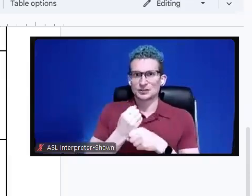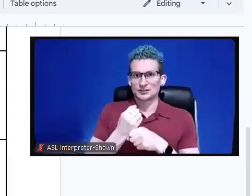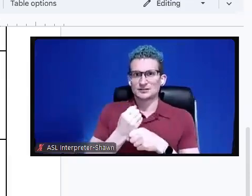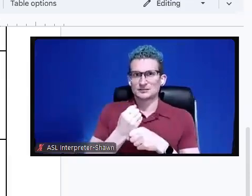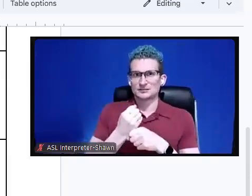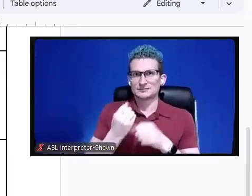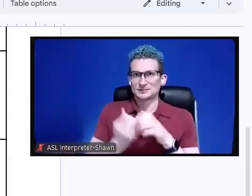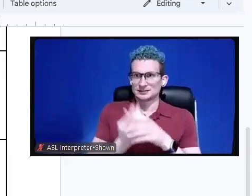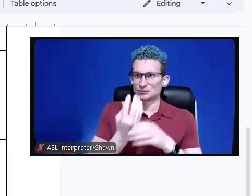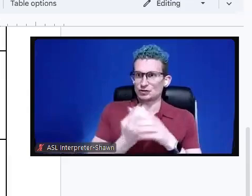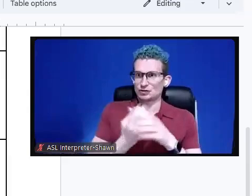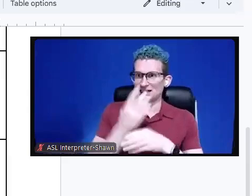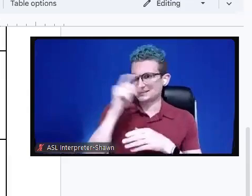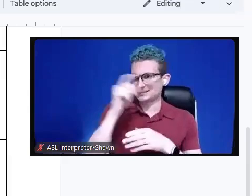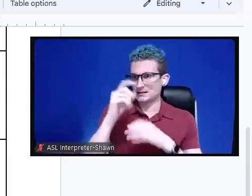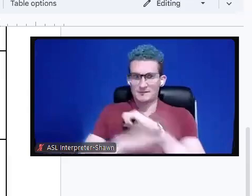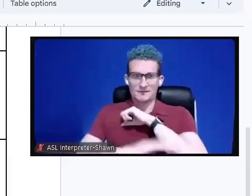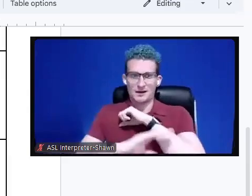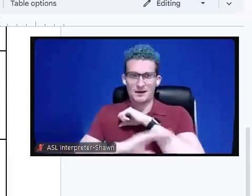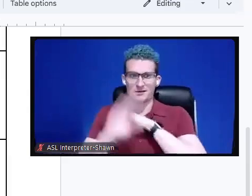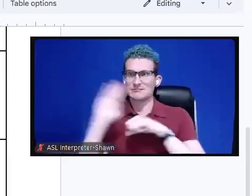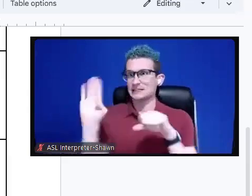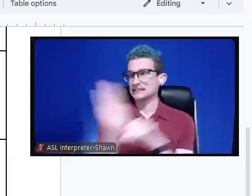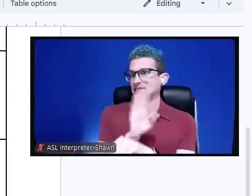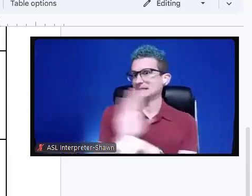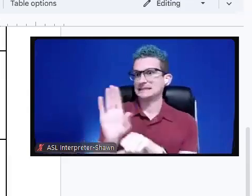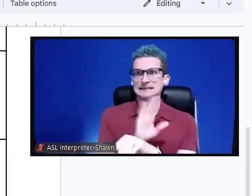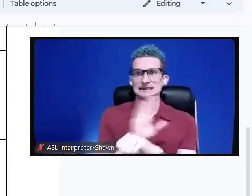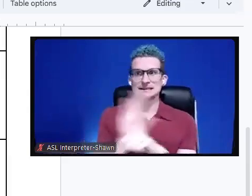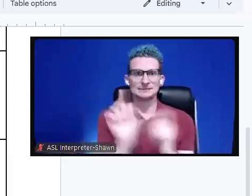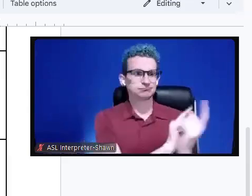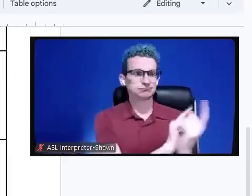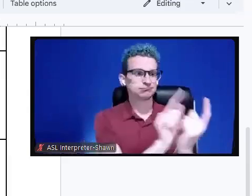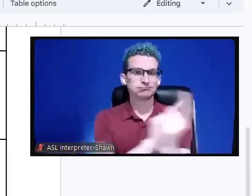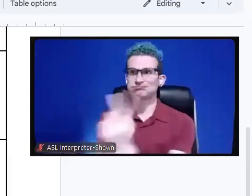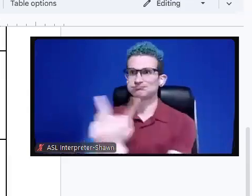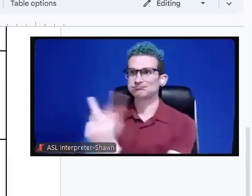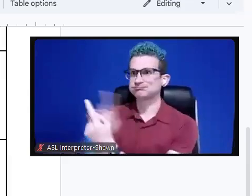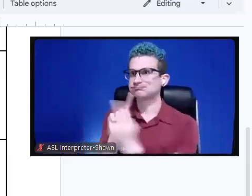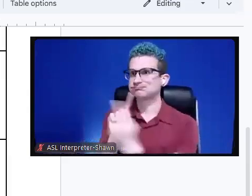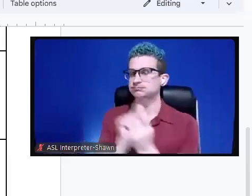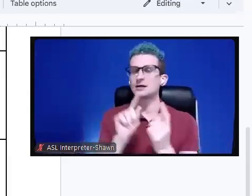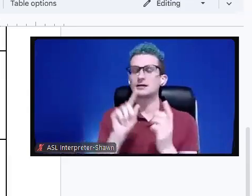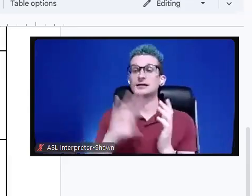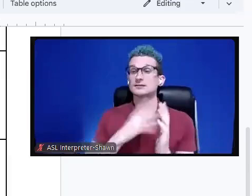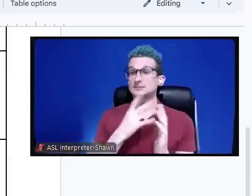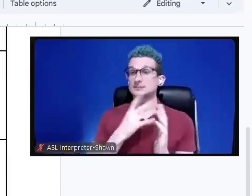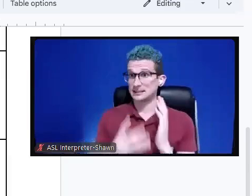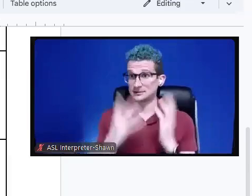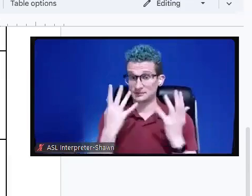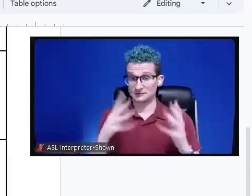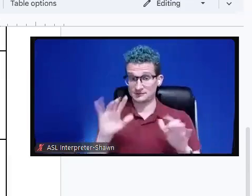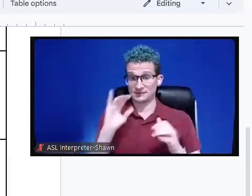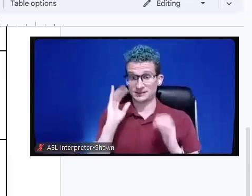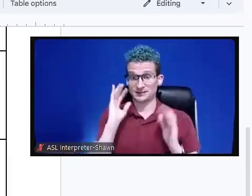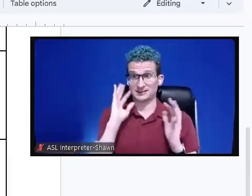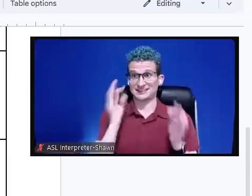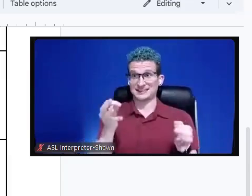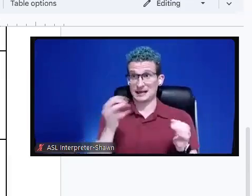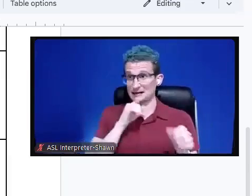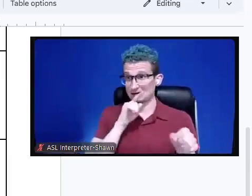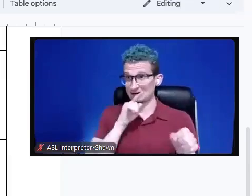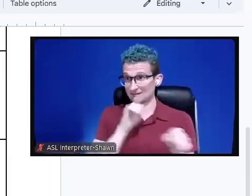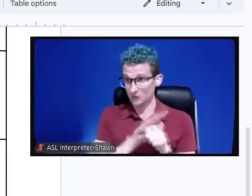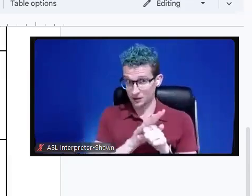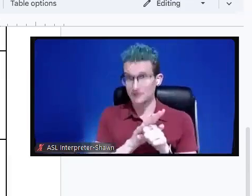into the communities. And as soon as those schedules are finalized and confirmed, those will be available. We will